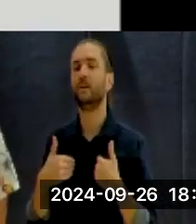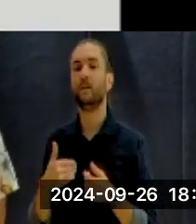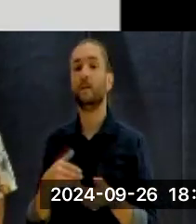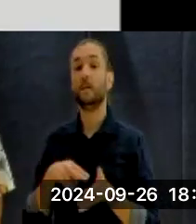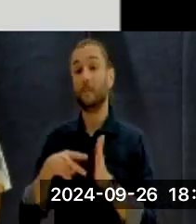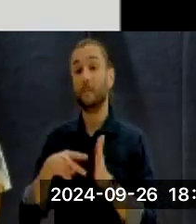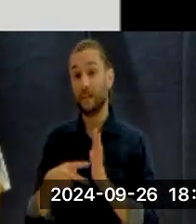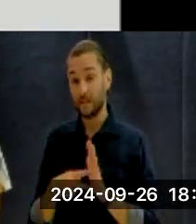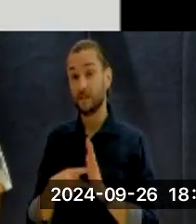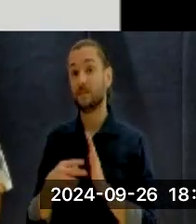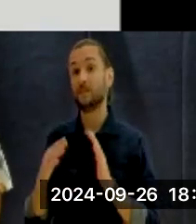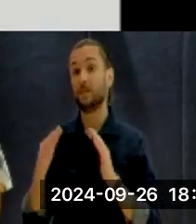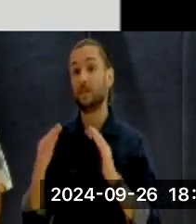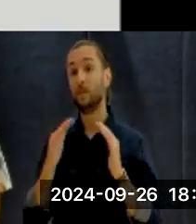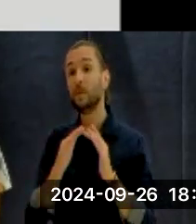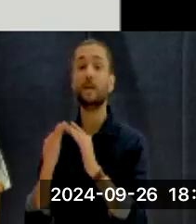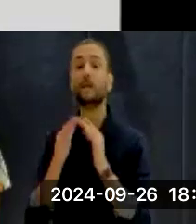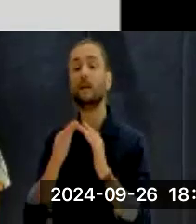pan community